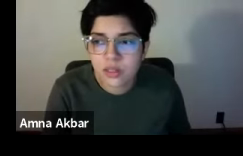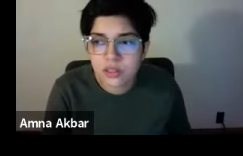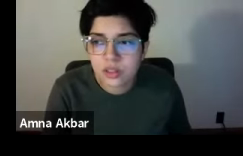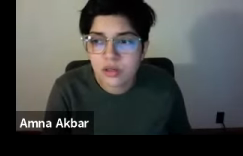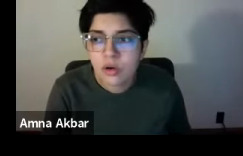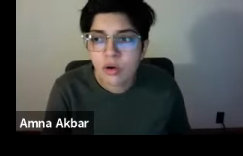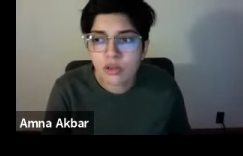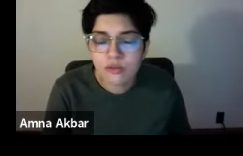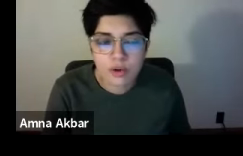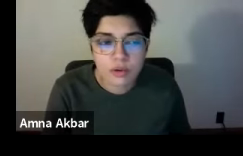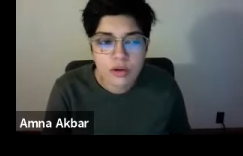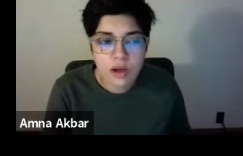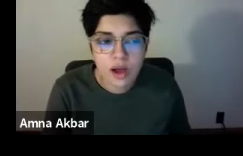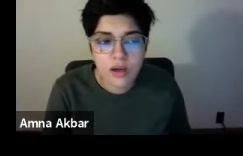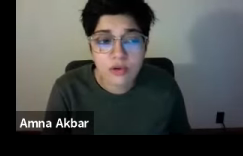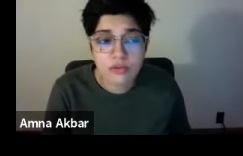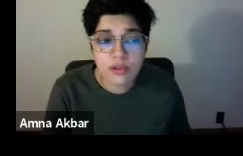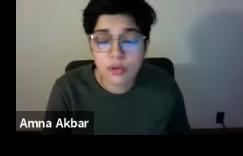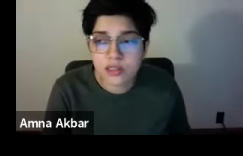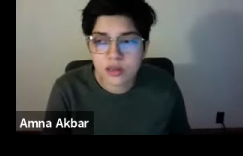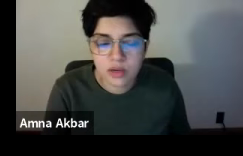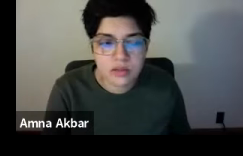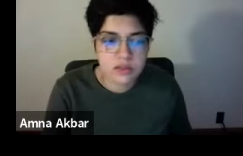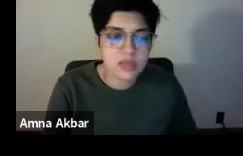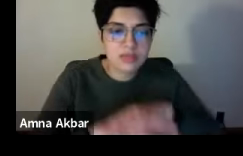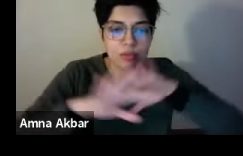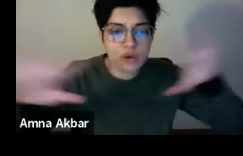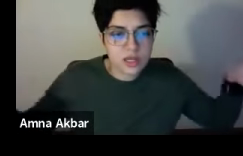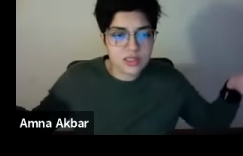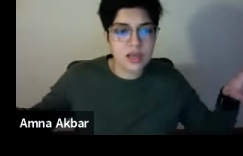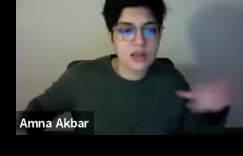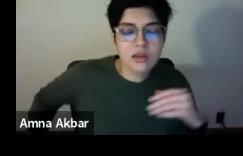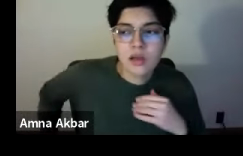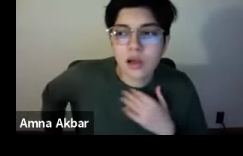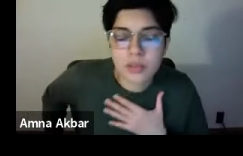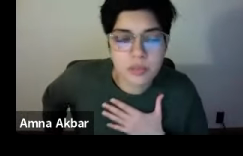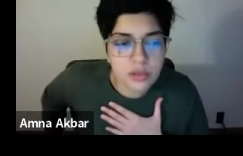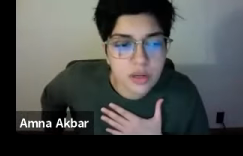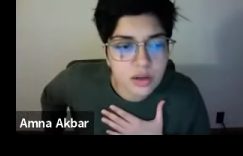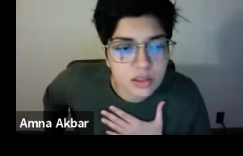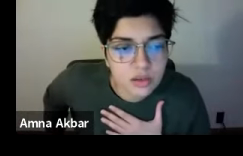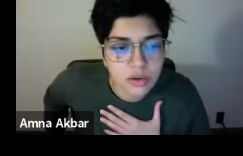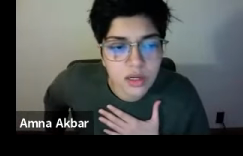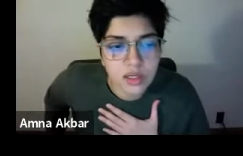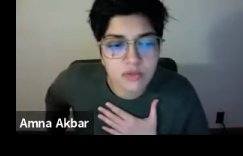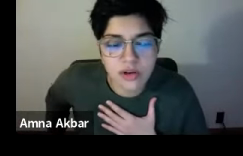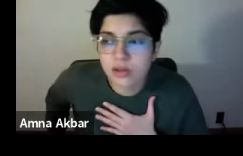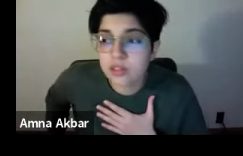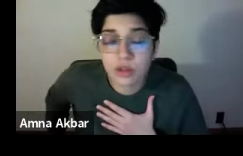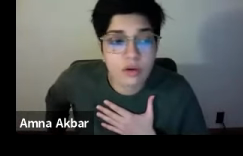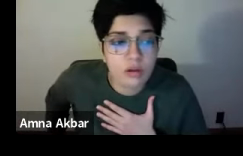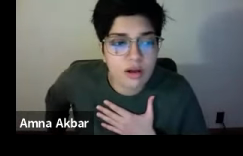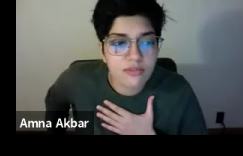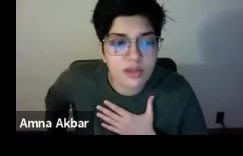on the question or the voting for the president, right? So even putting aside people in Congress or in